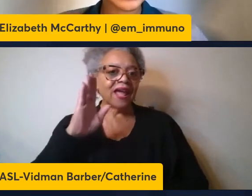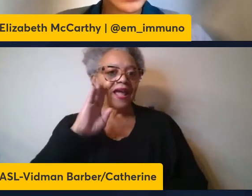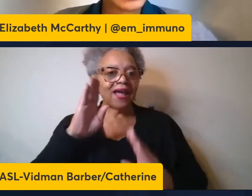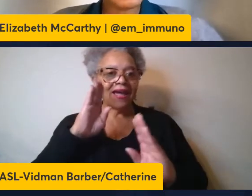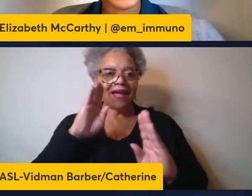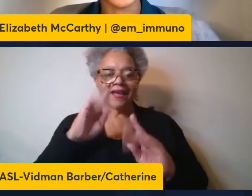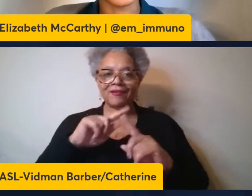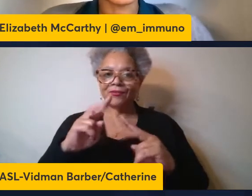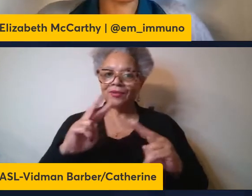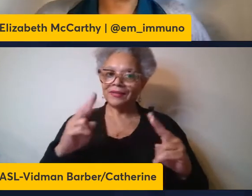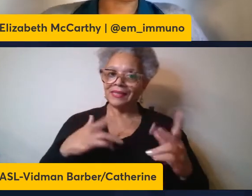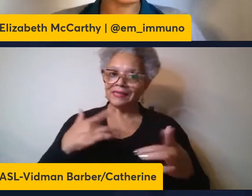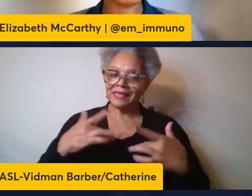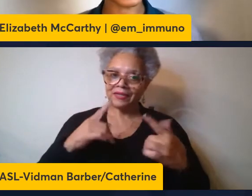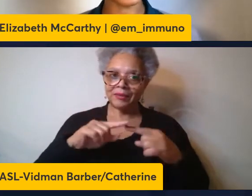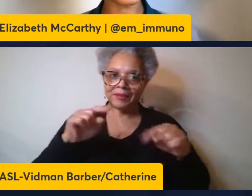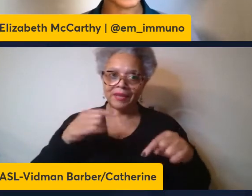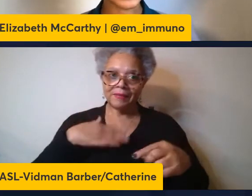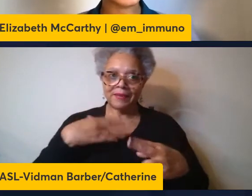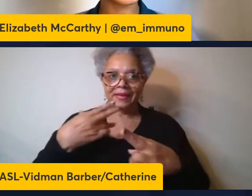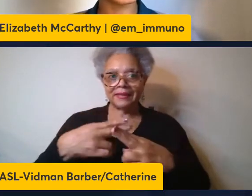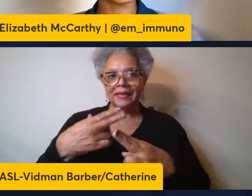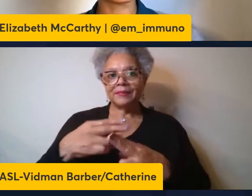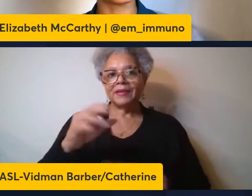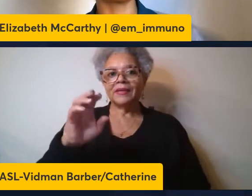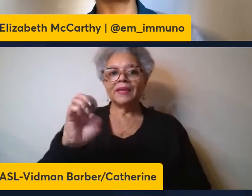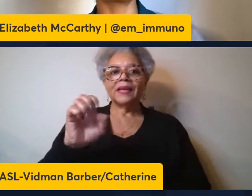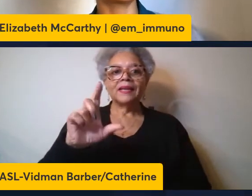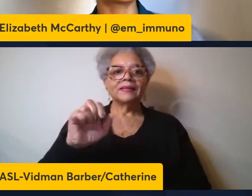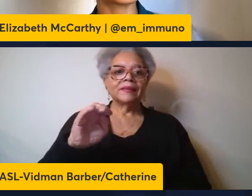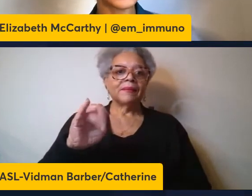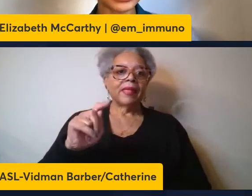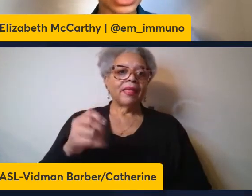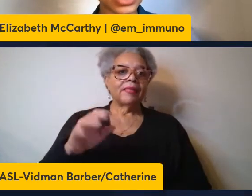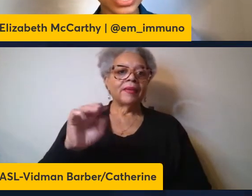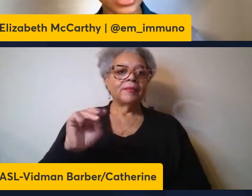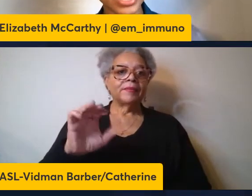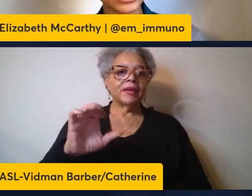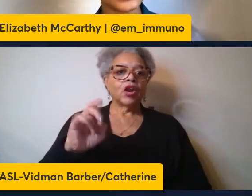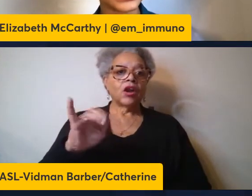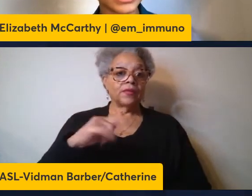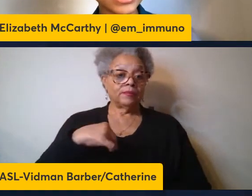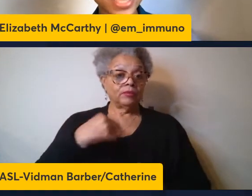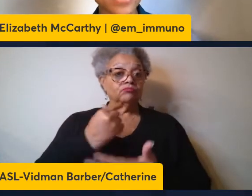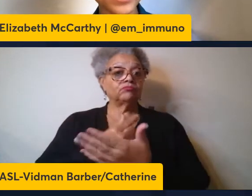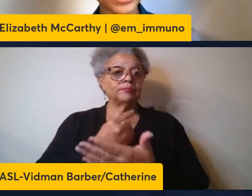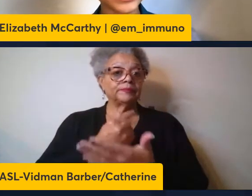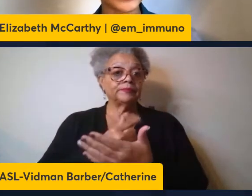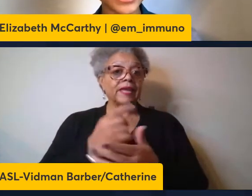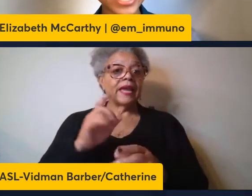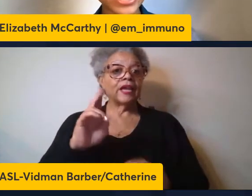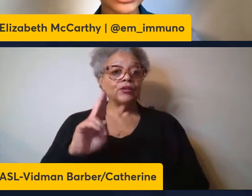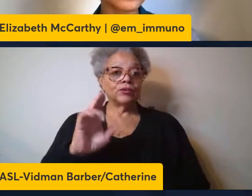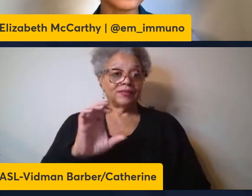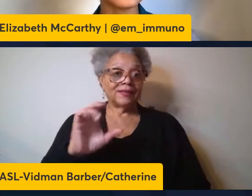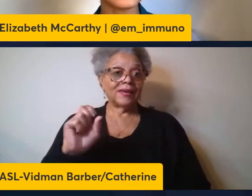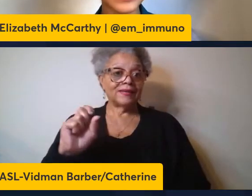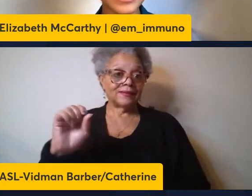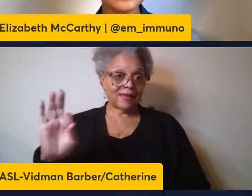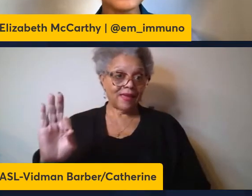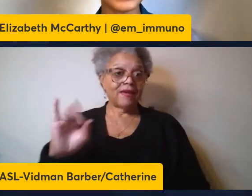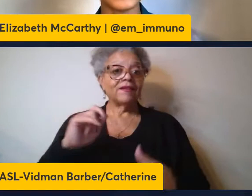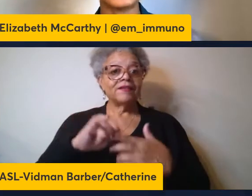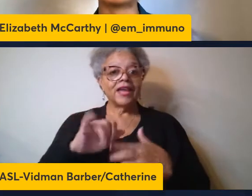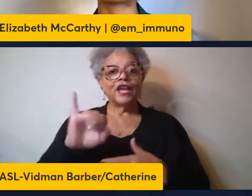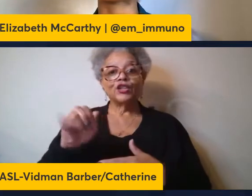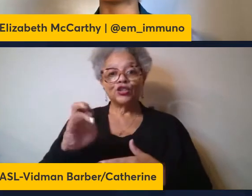Really excited to be here. I'm Elizabeth McCarthy. I am a graduate student at UCSF, actually in Joel's